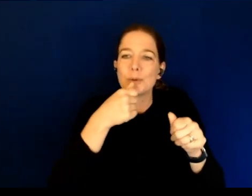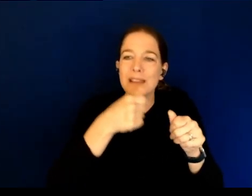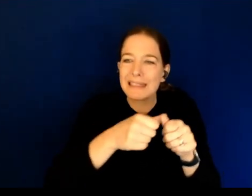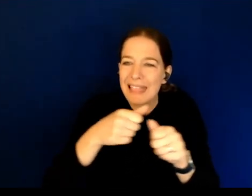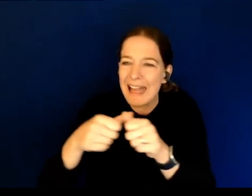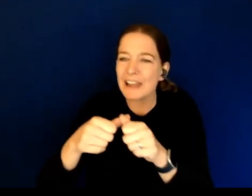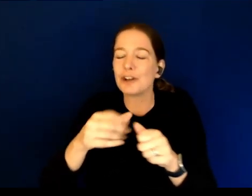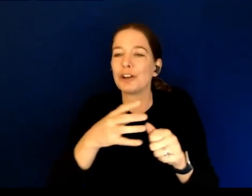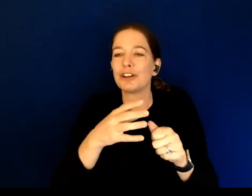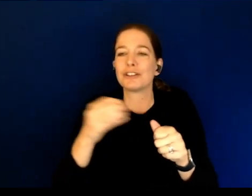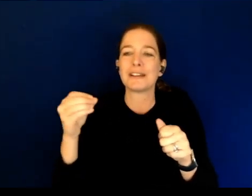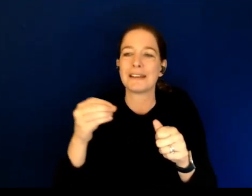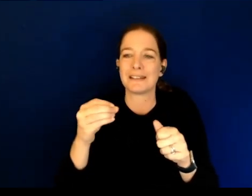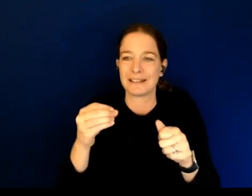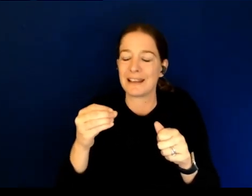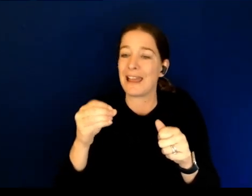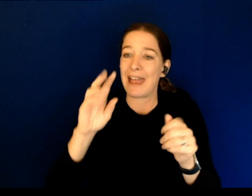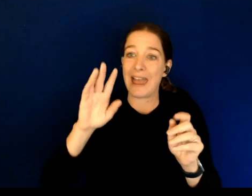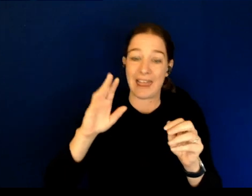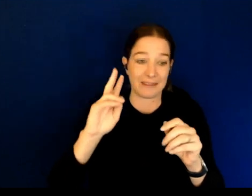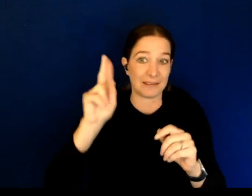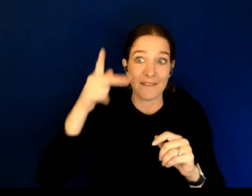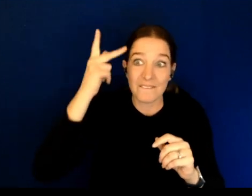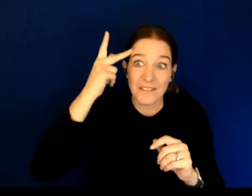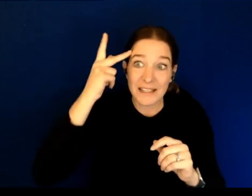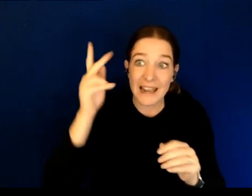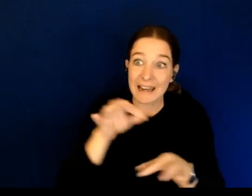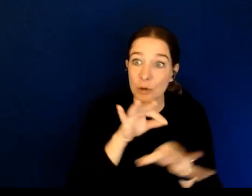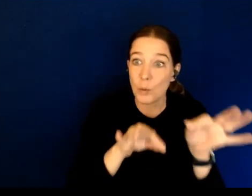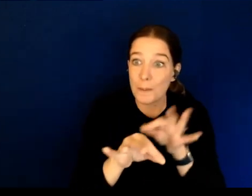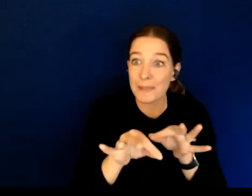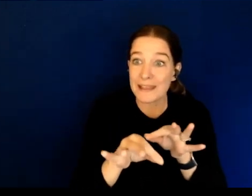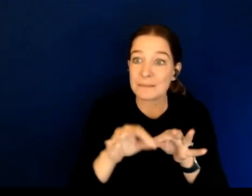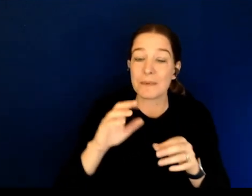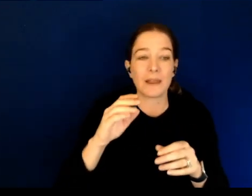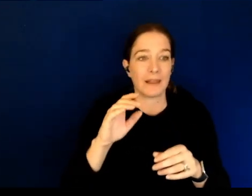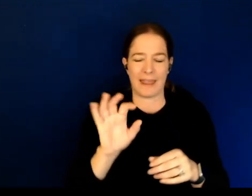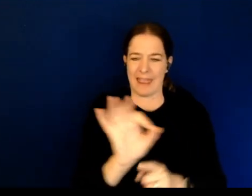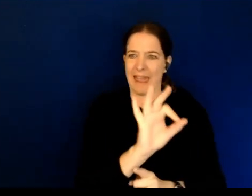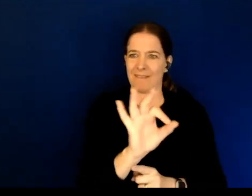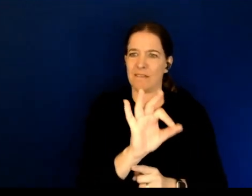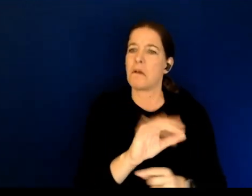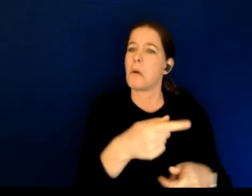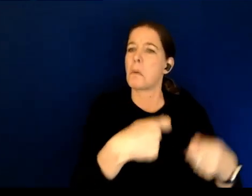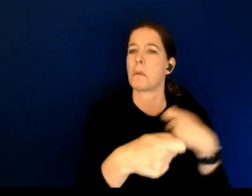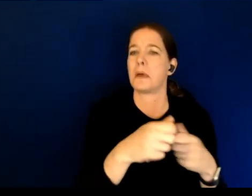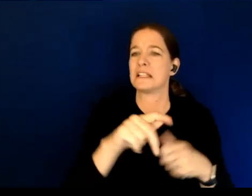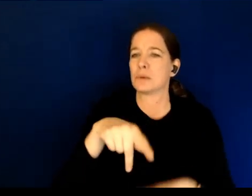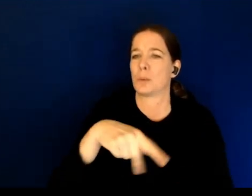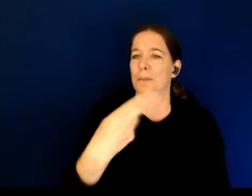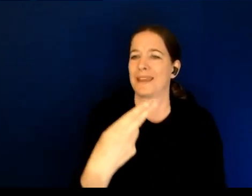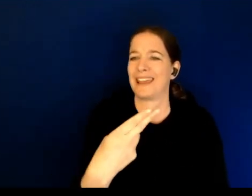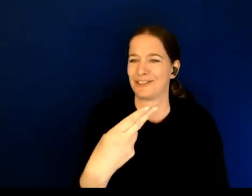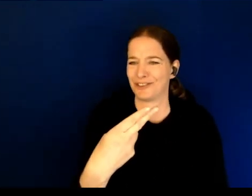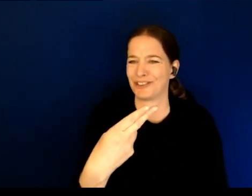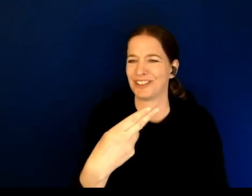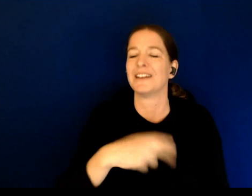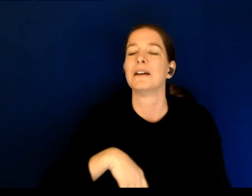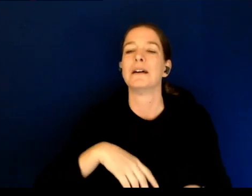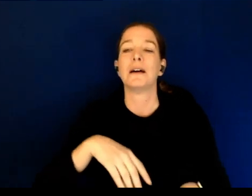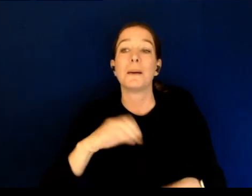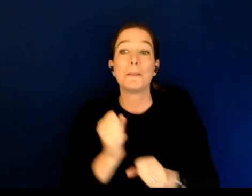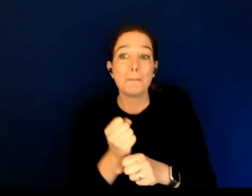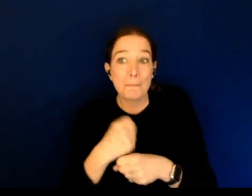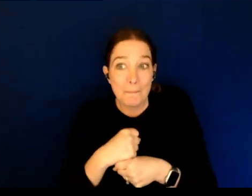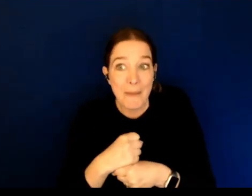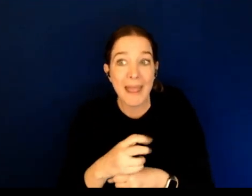symbols. Use phonetic replacements, such as PH instead of F. Make